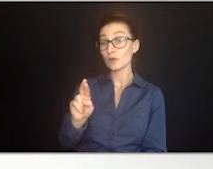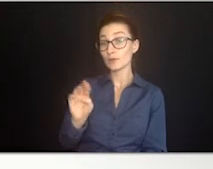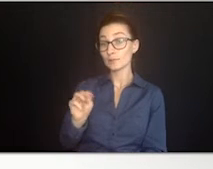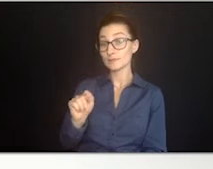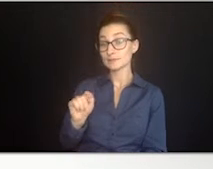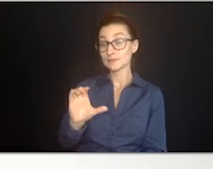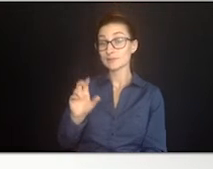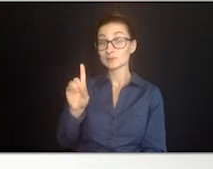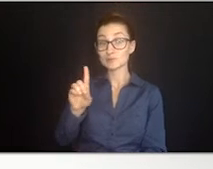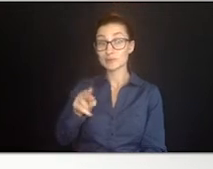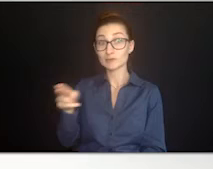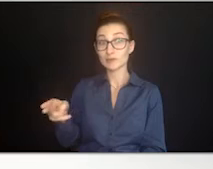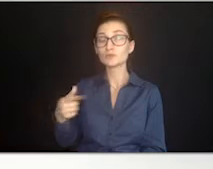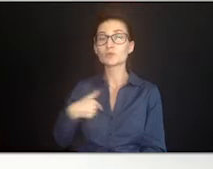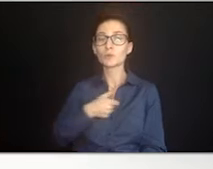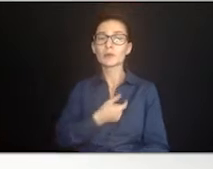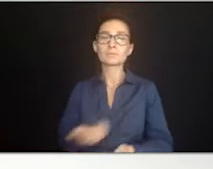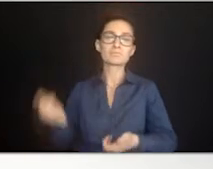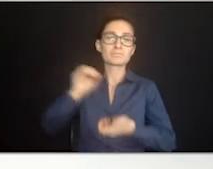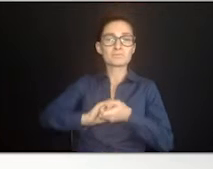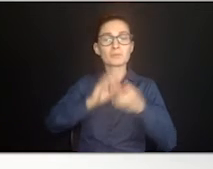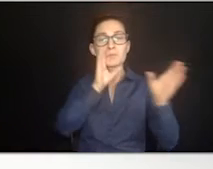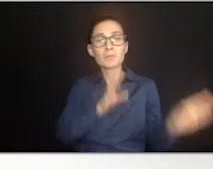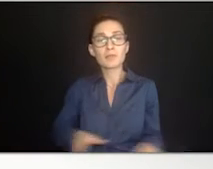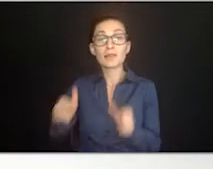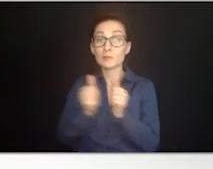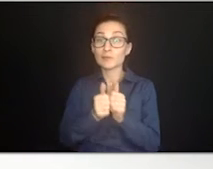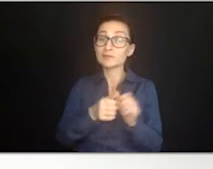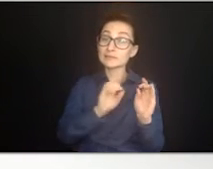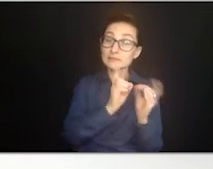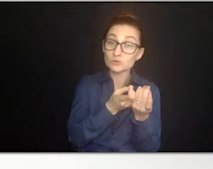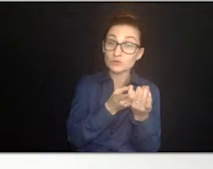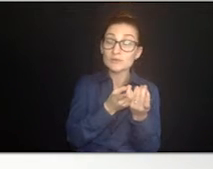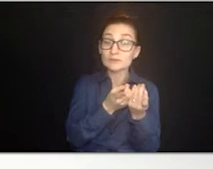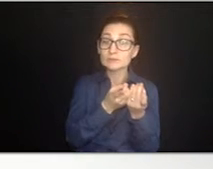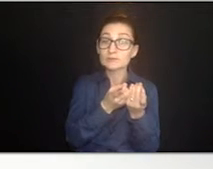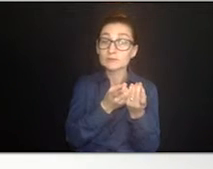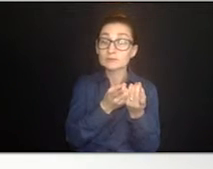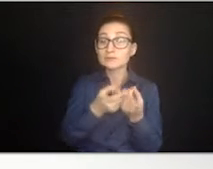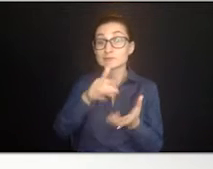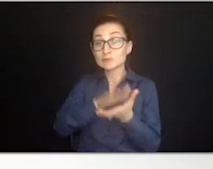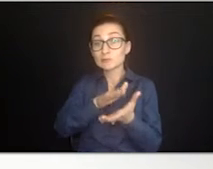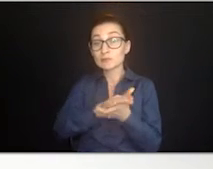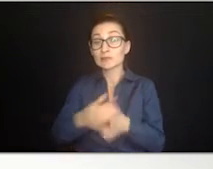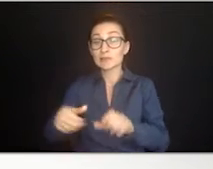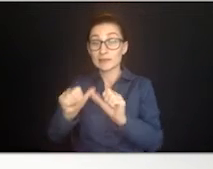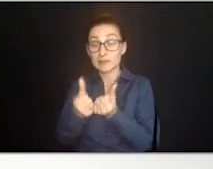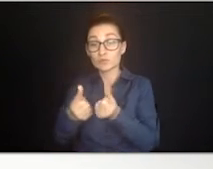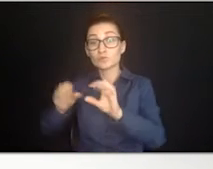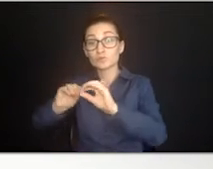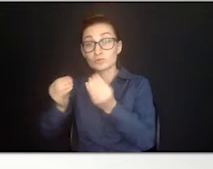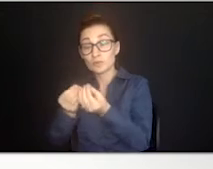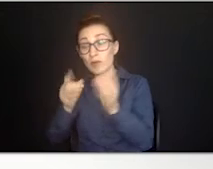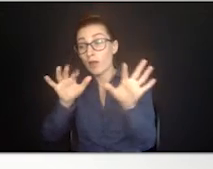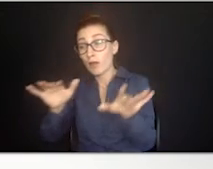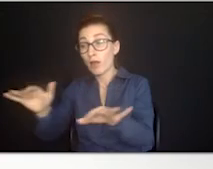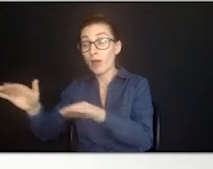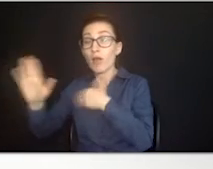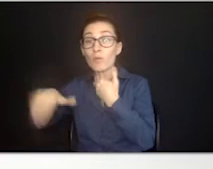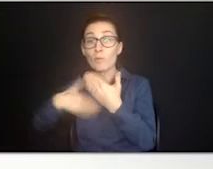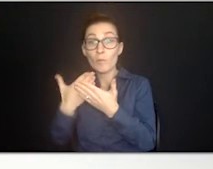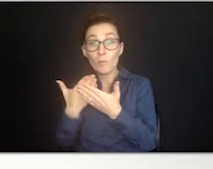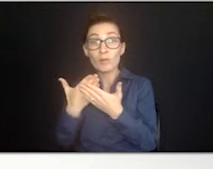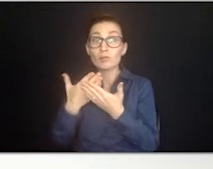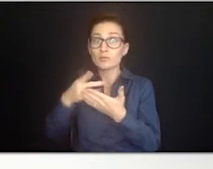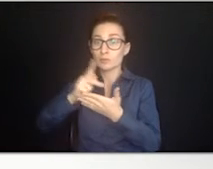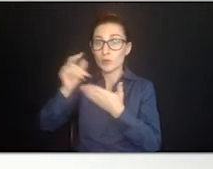RMTC-DHH plans and works collaboratively with school districts statewide, agencies, associations, and other state and federal